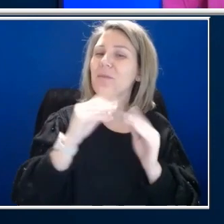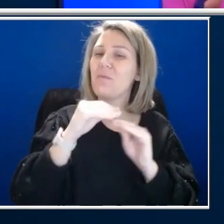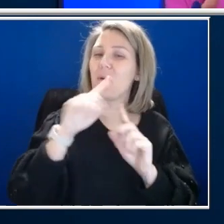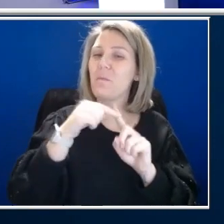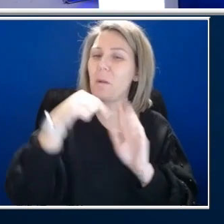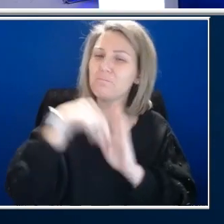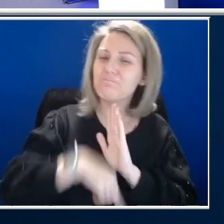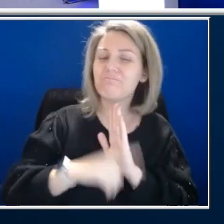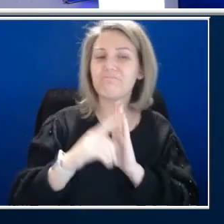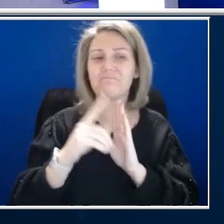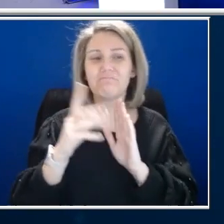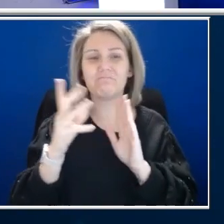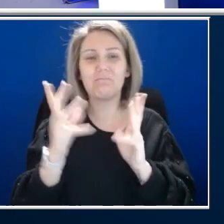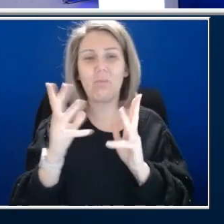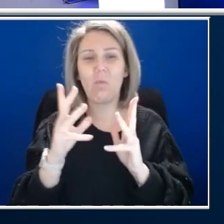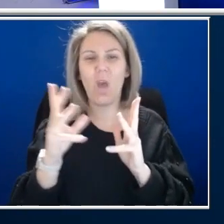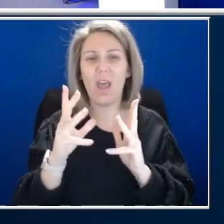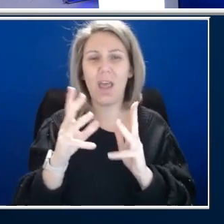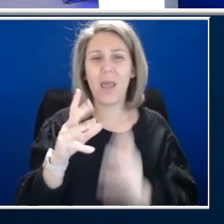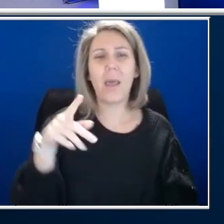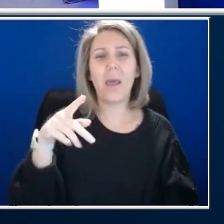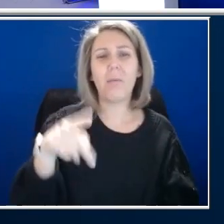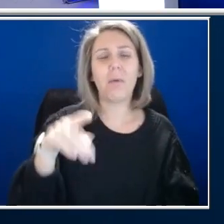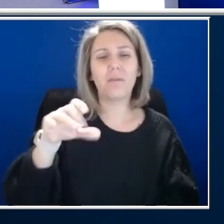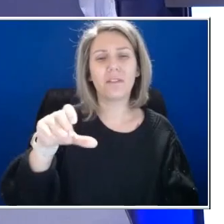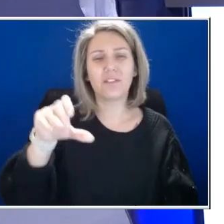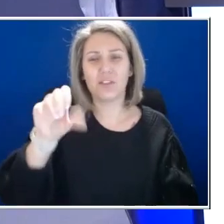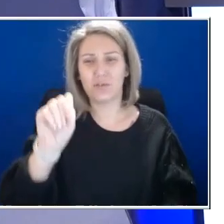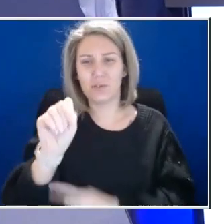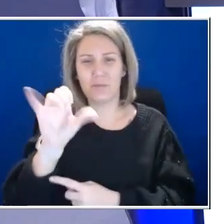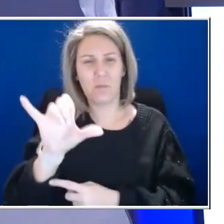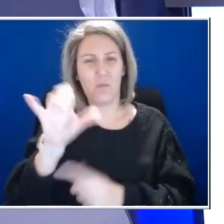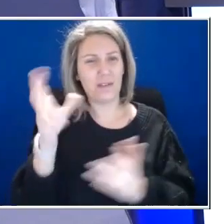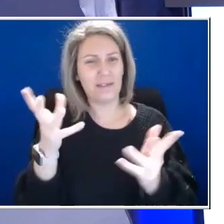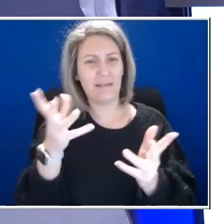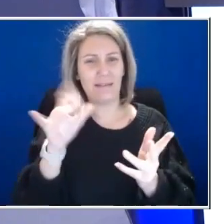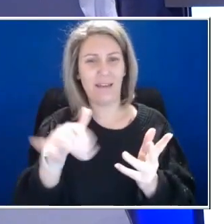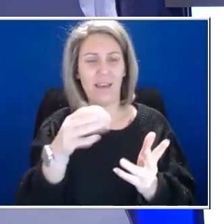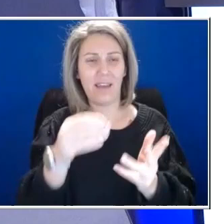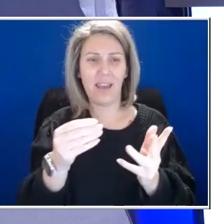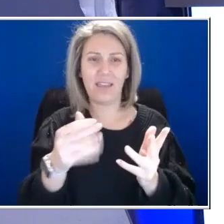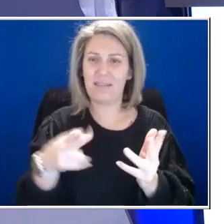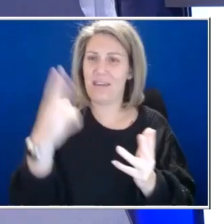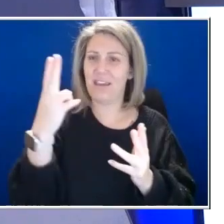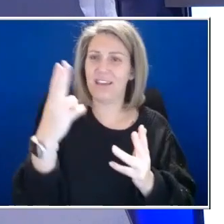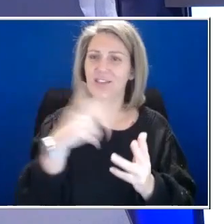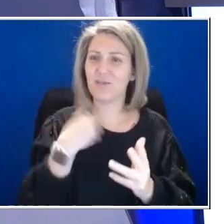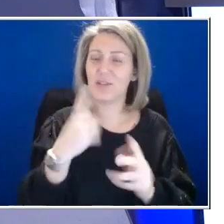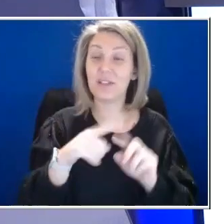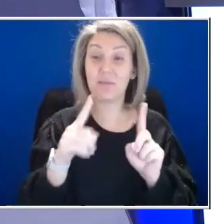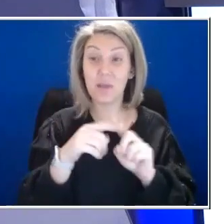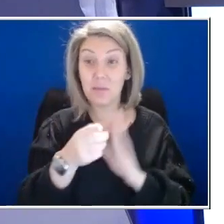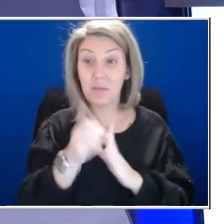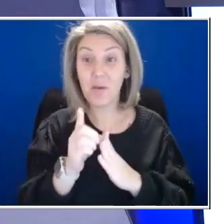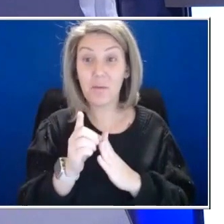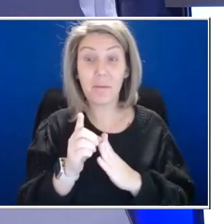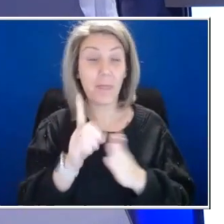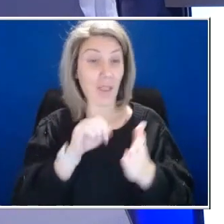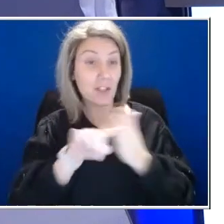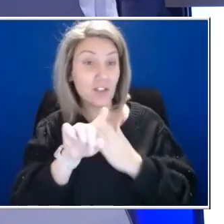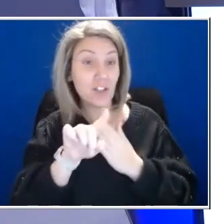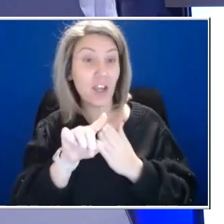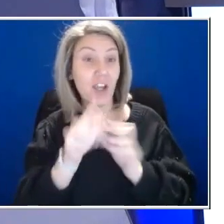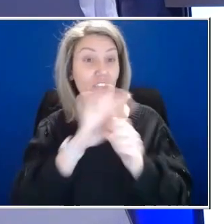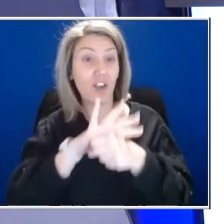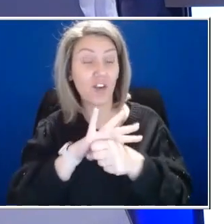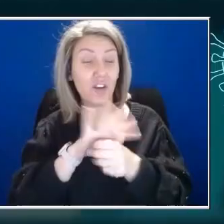what pelvic congestion syndrome is and who is most at risk. So we'll talk about that here in just a moment. But first, just a quick check on our COVID count with Dr. Tim